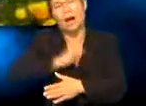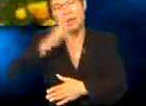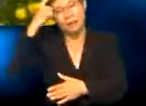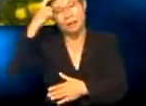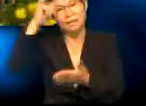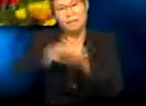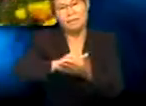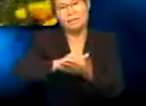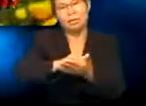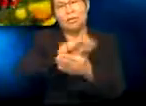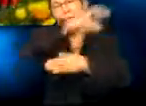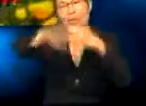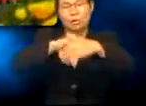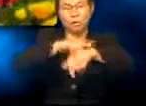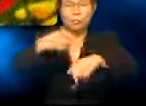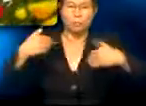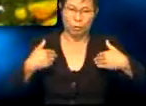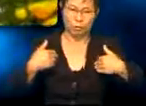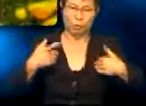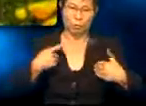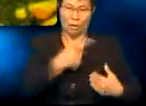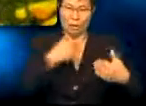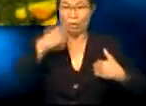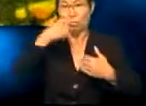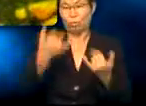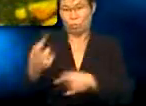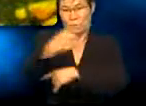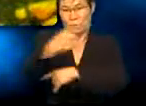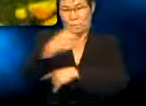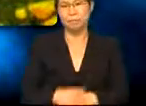think that's all the time we have for today.